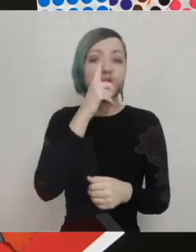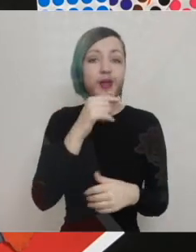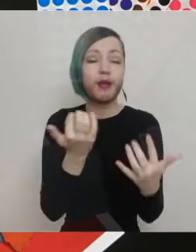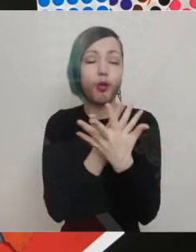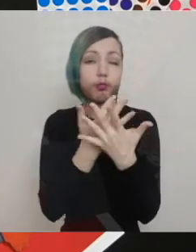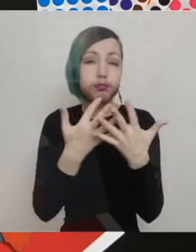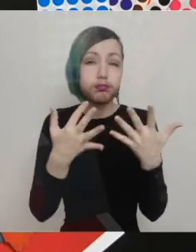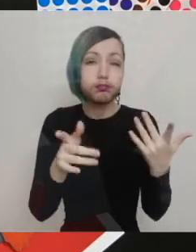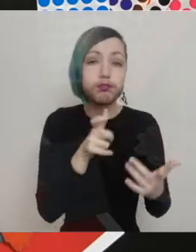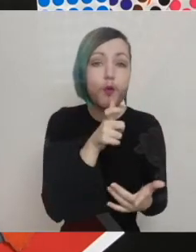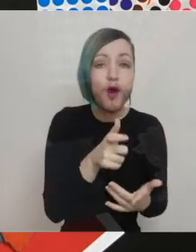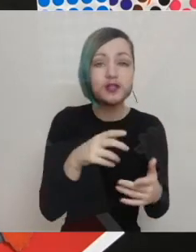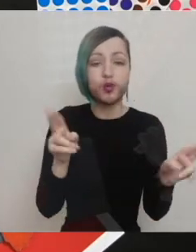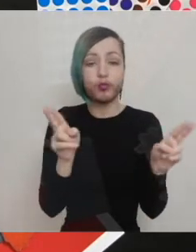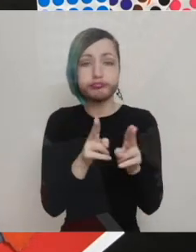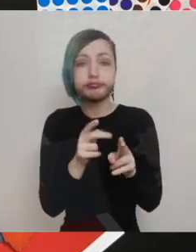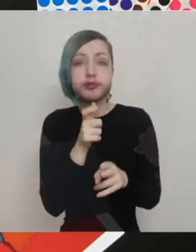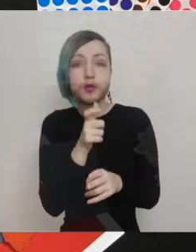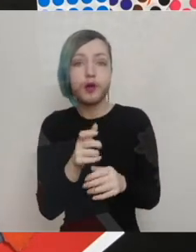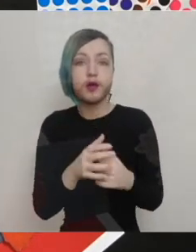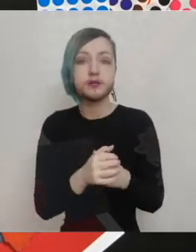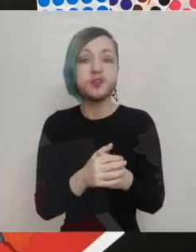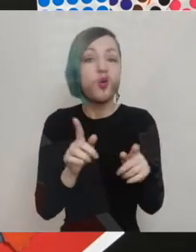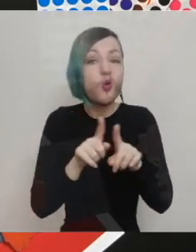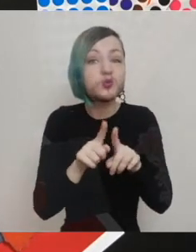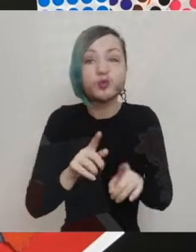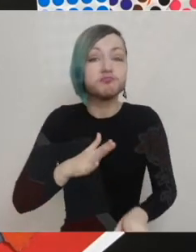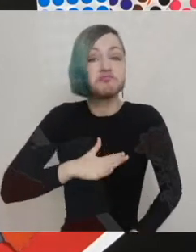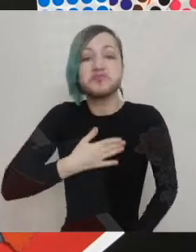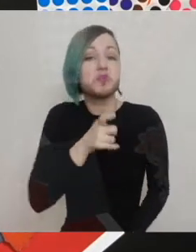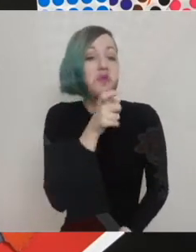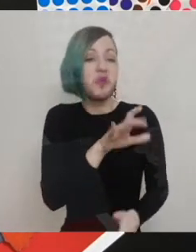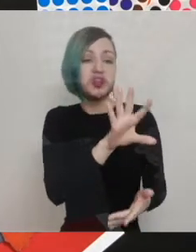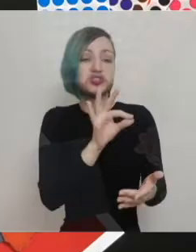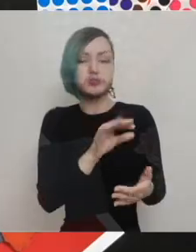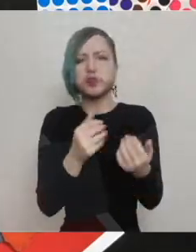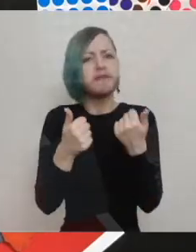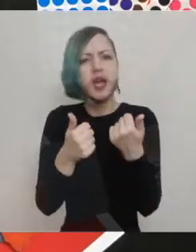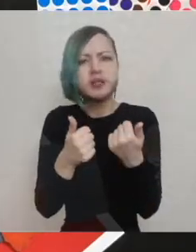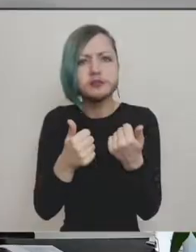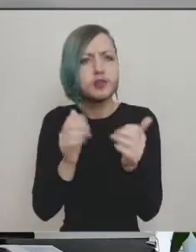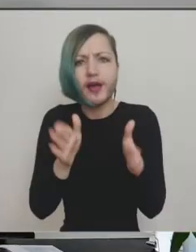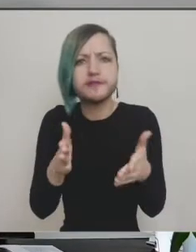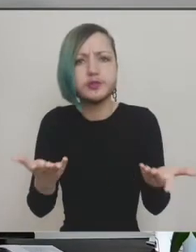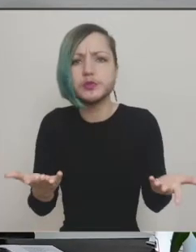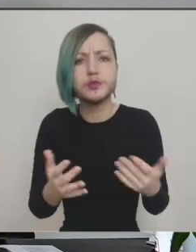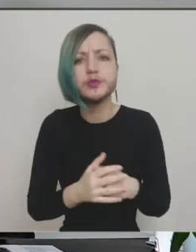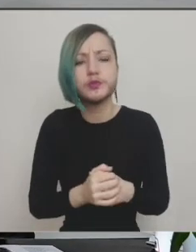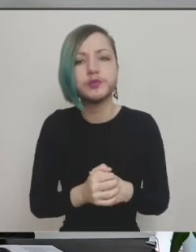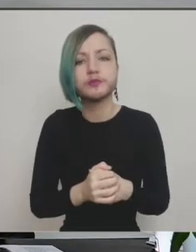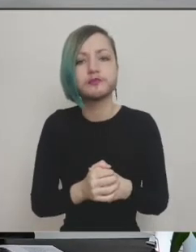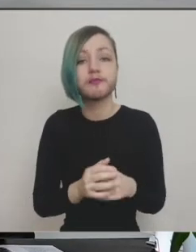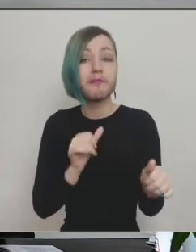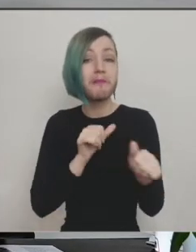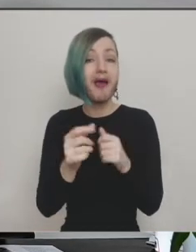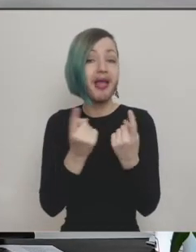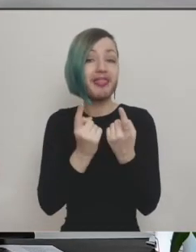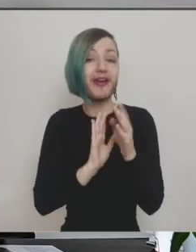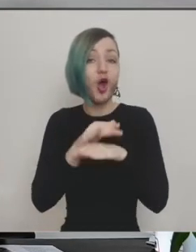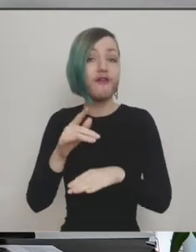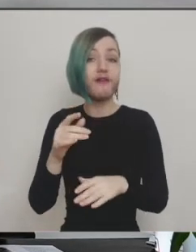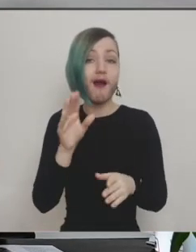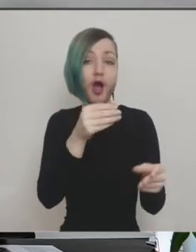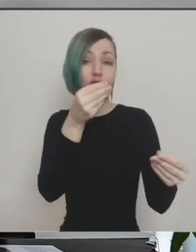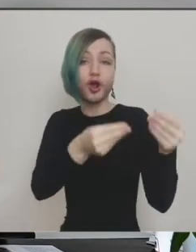as you like. You also don't need to select any words at all if you don't want to. The great thing about collage is that